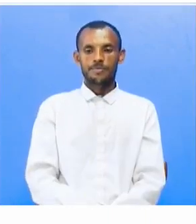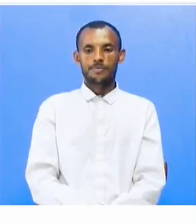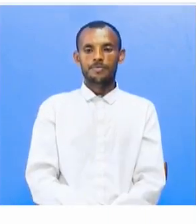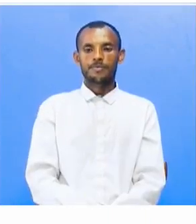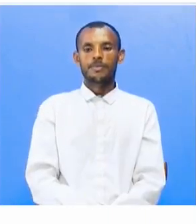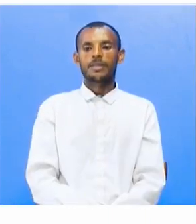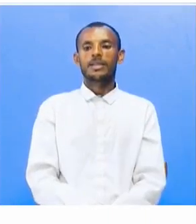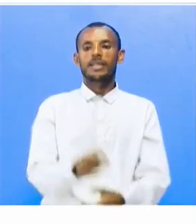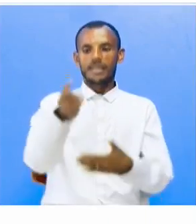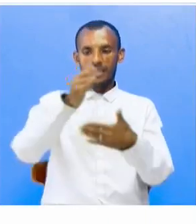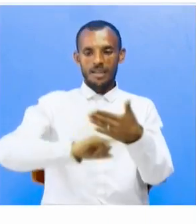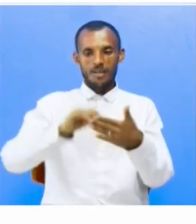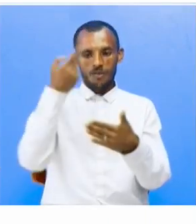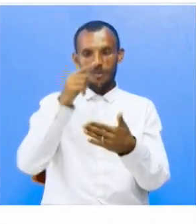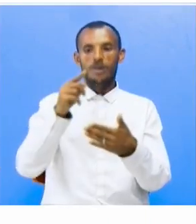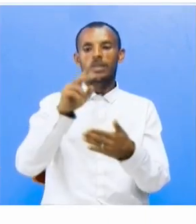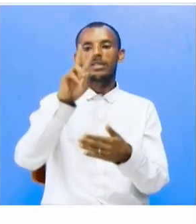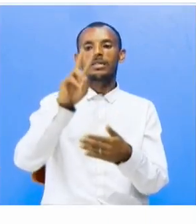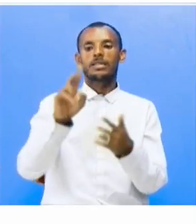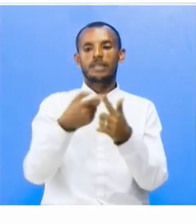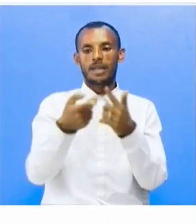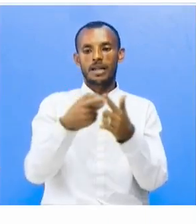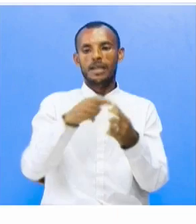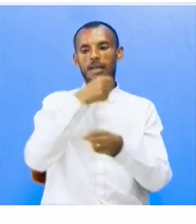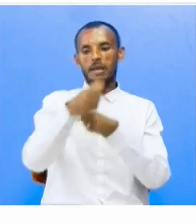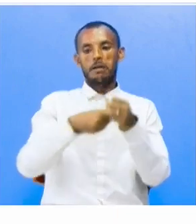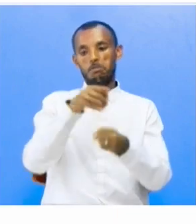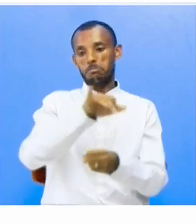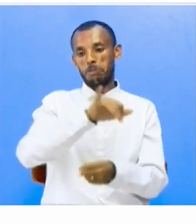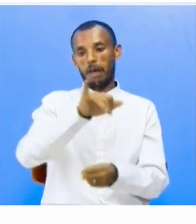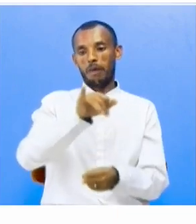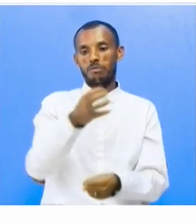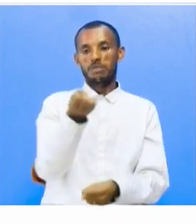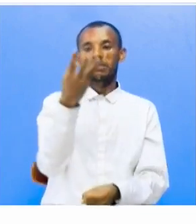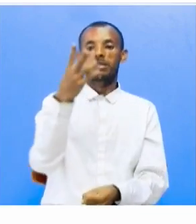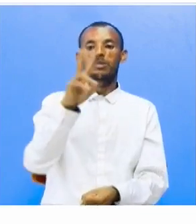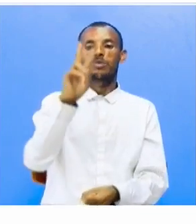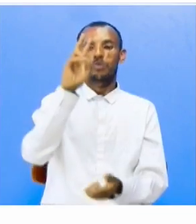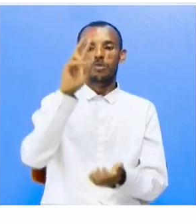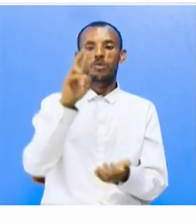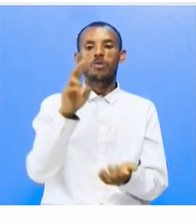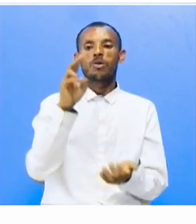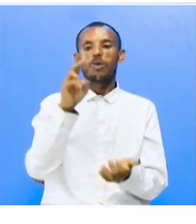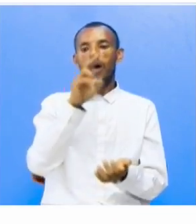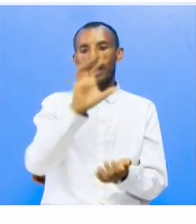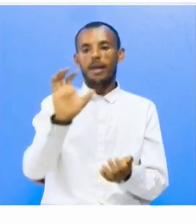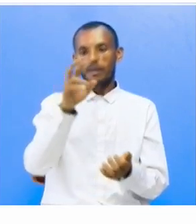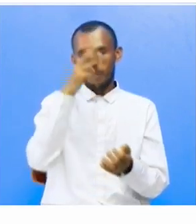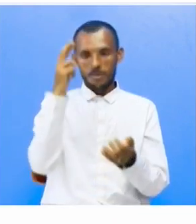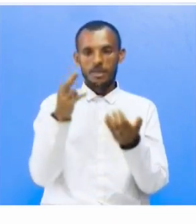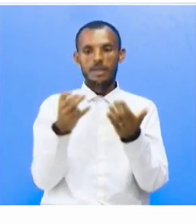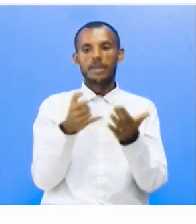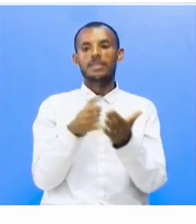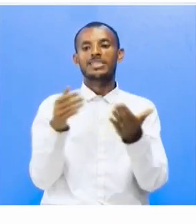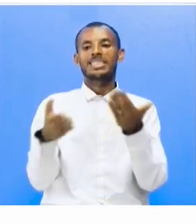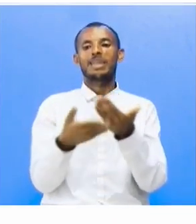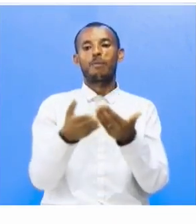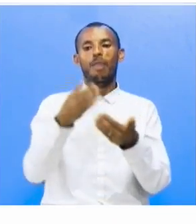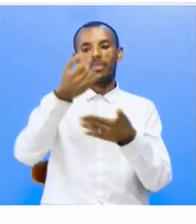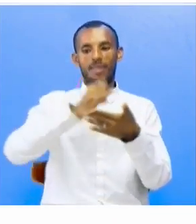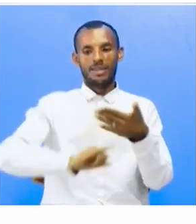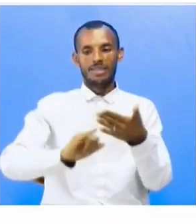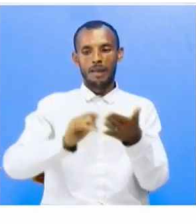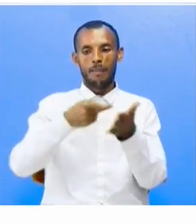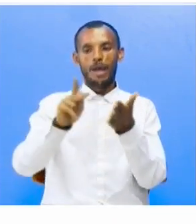The interest for second year also it is the same. Since it is a simple interest, the interest will be paid